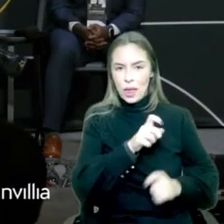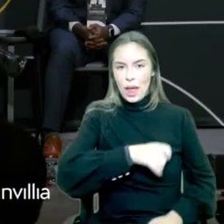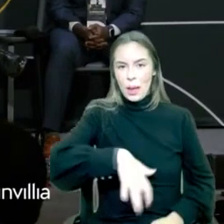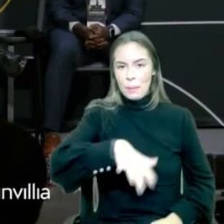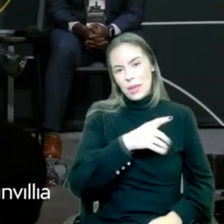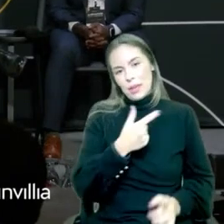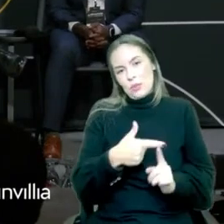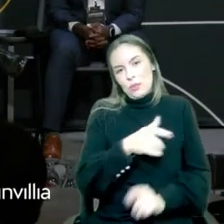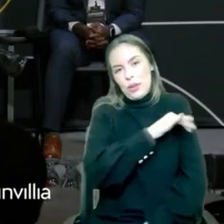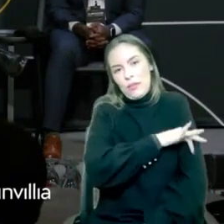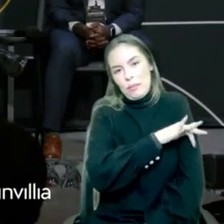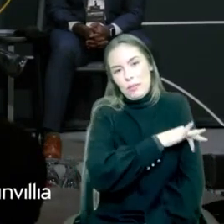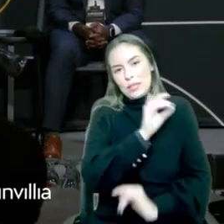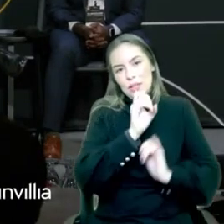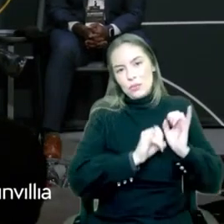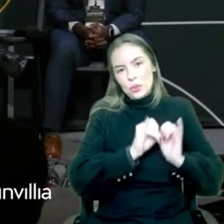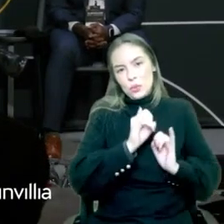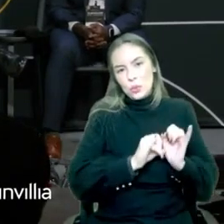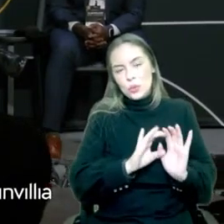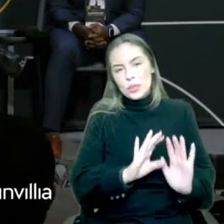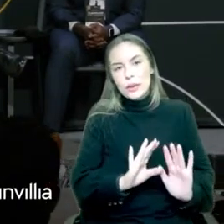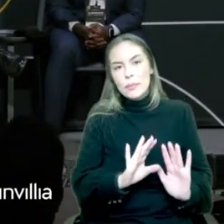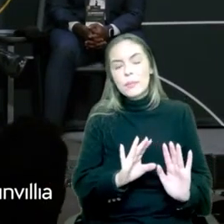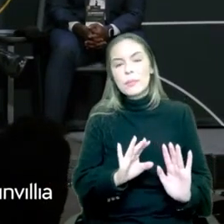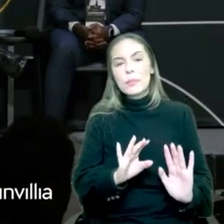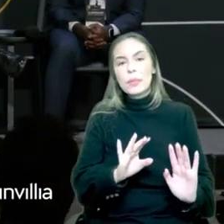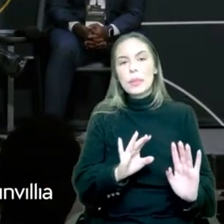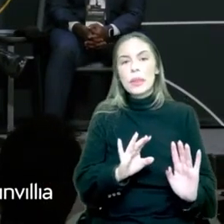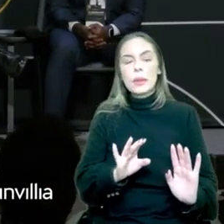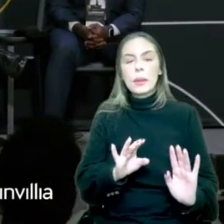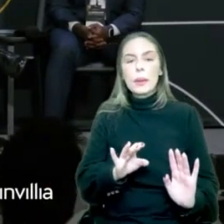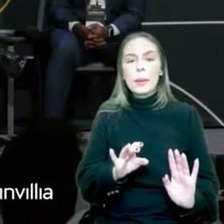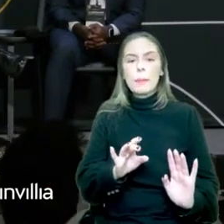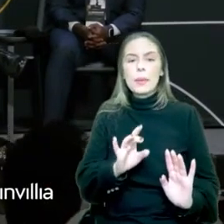industry. So, and this regulated environment,